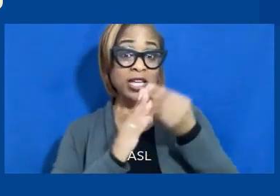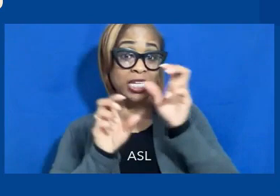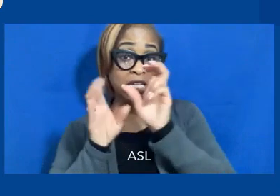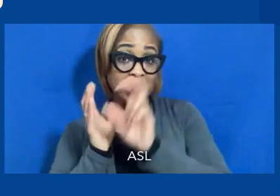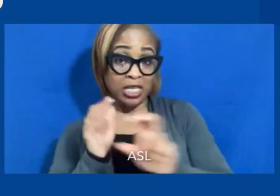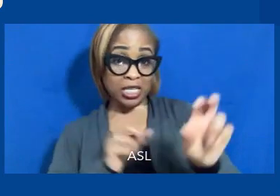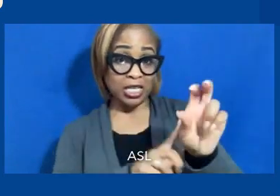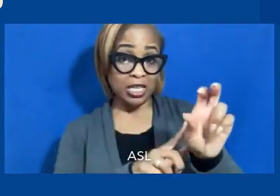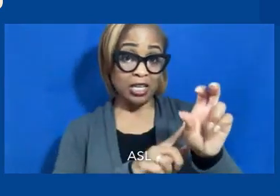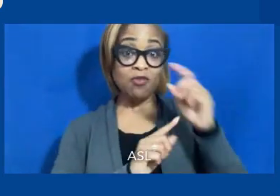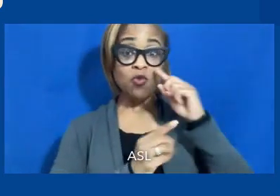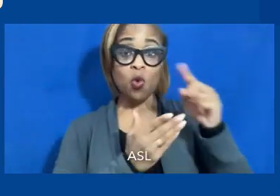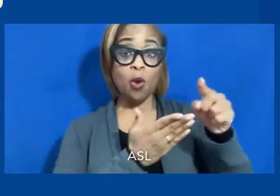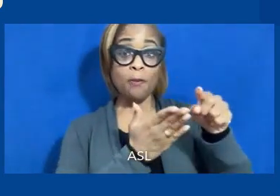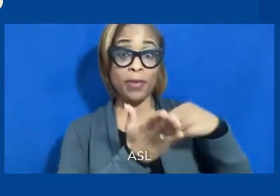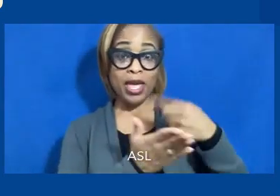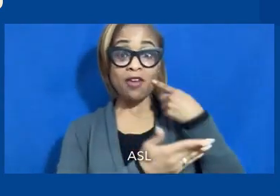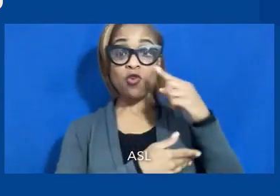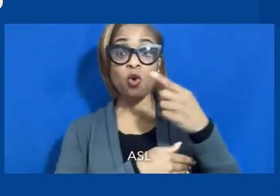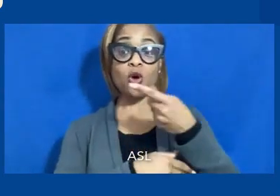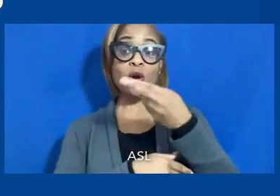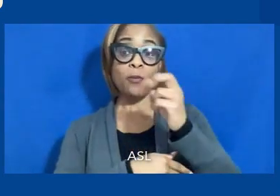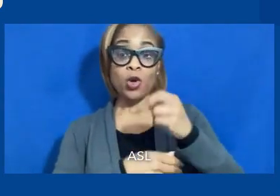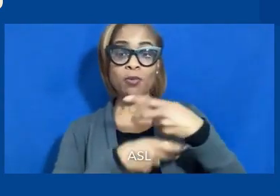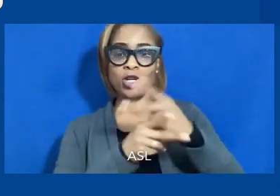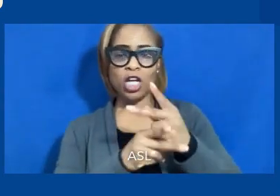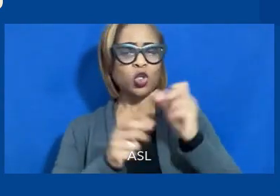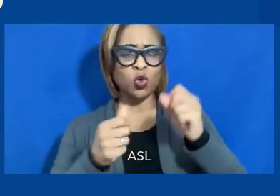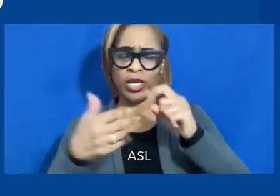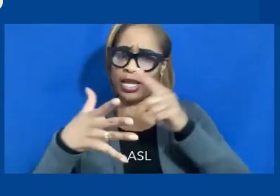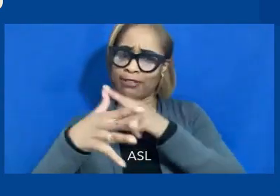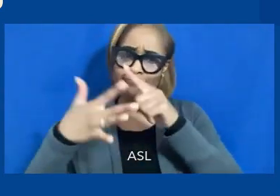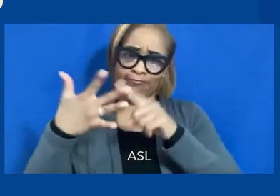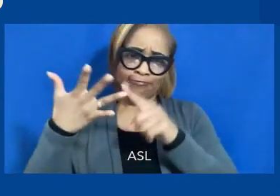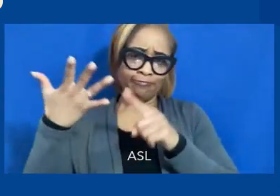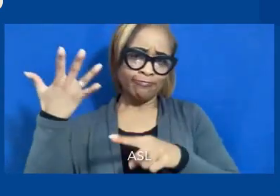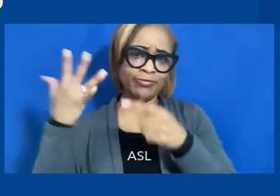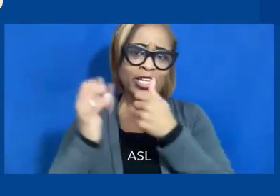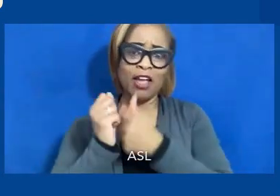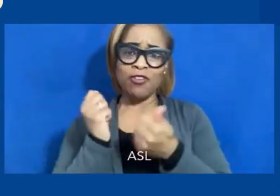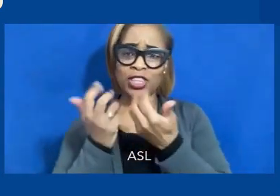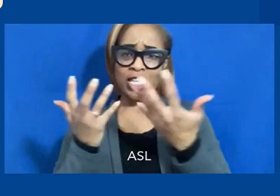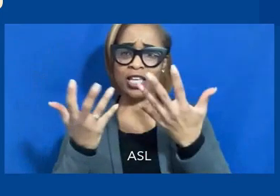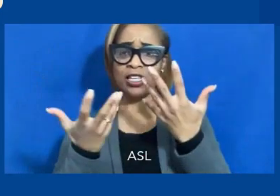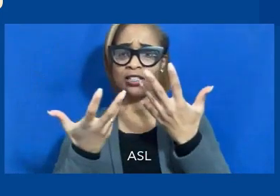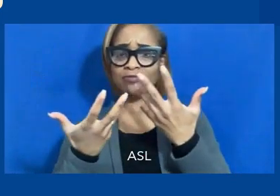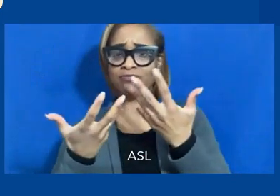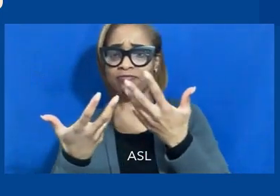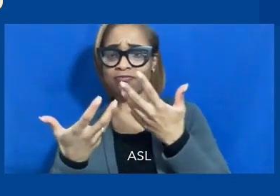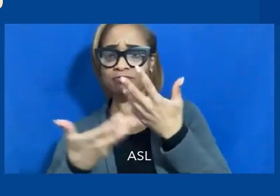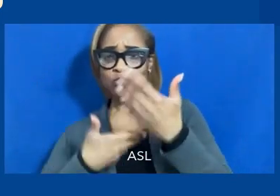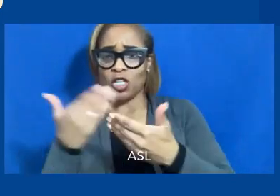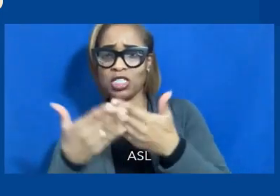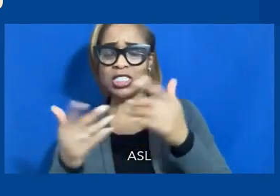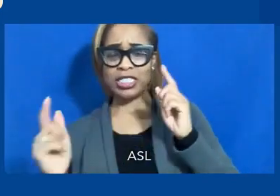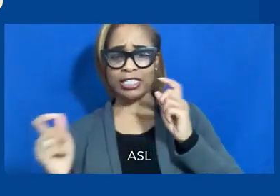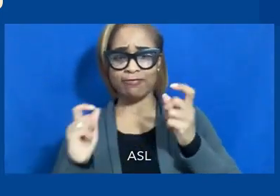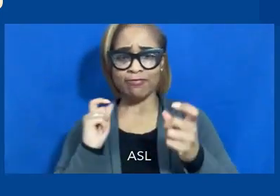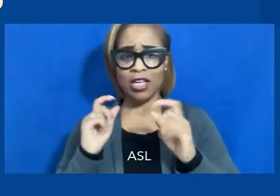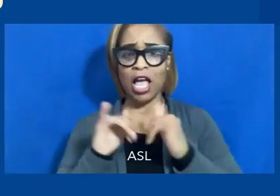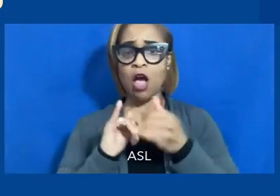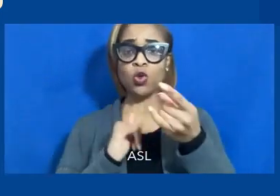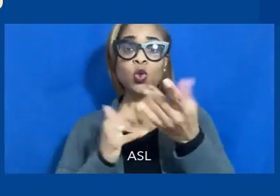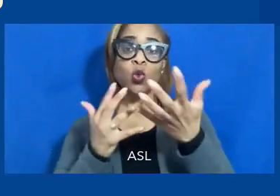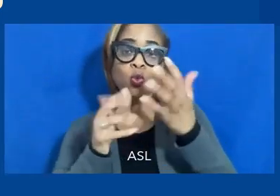for pre-production? And on and on. You could go through literally every part of the process. And it's very customizable, and it has to do with how you want to work and what